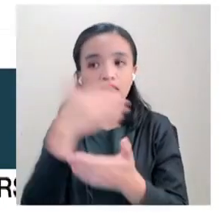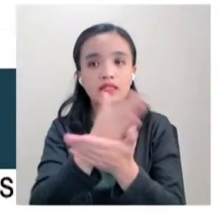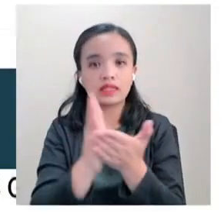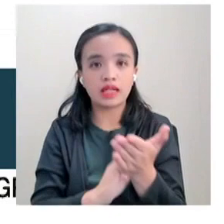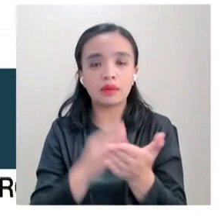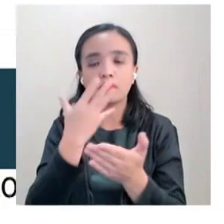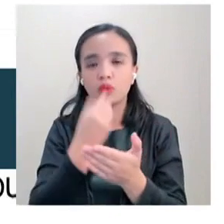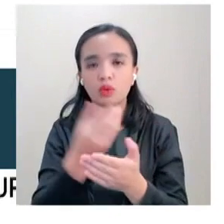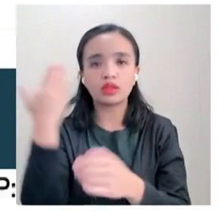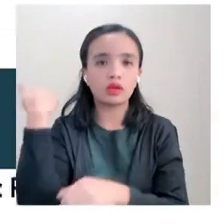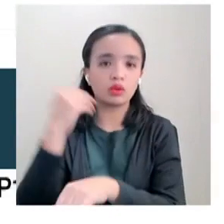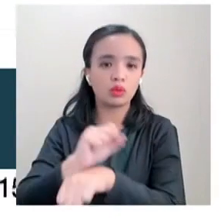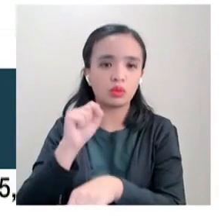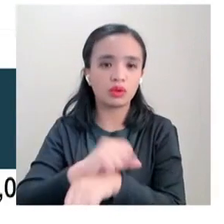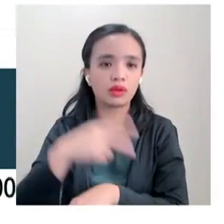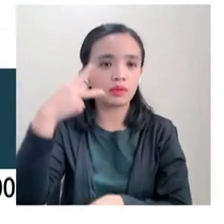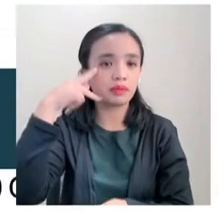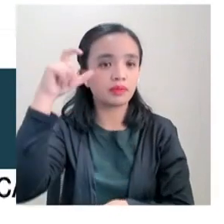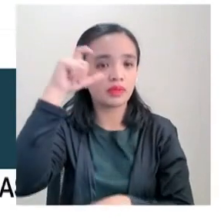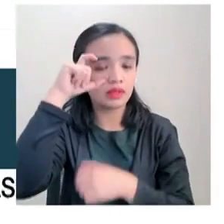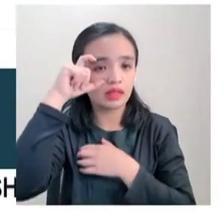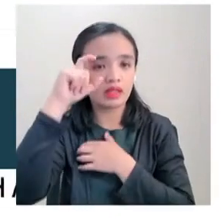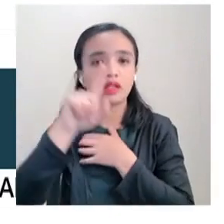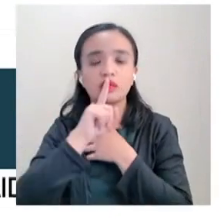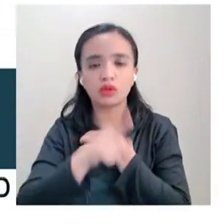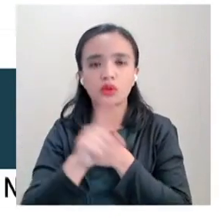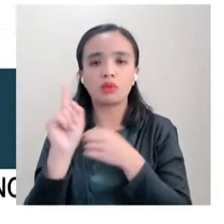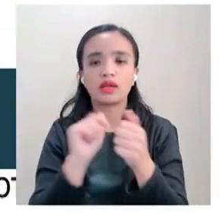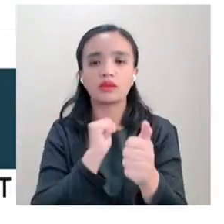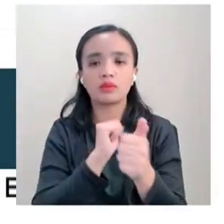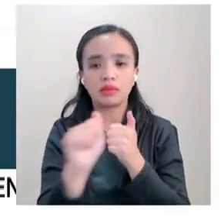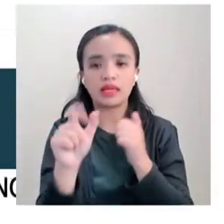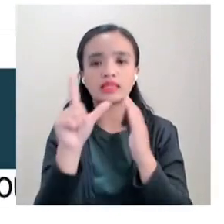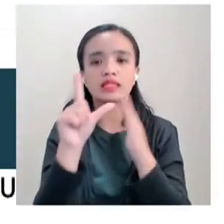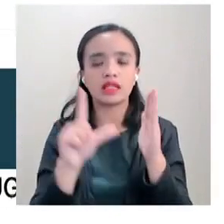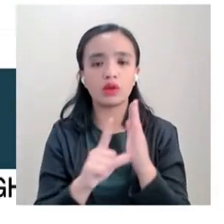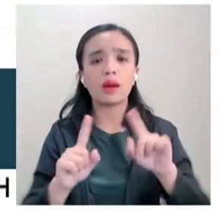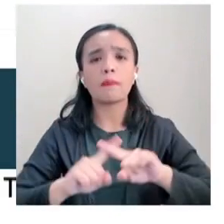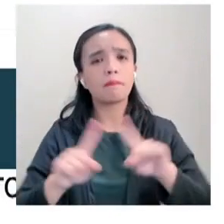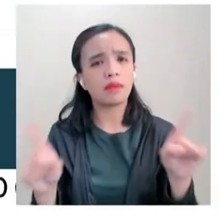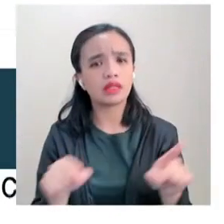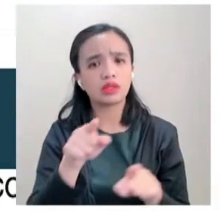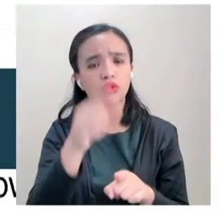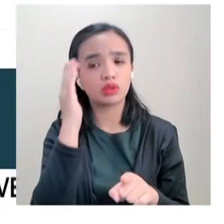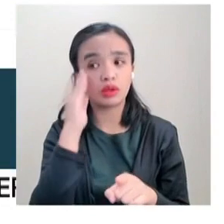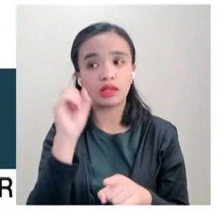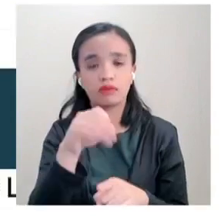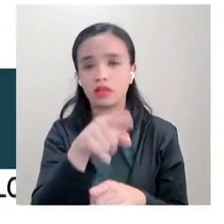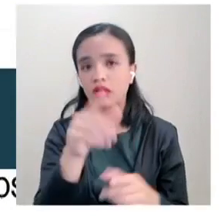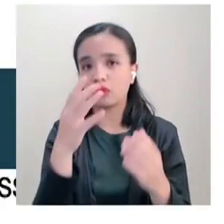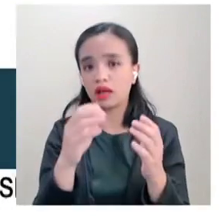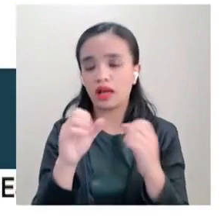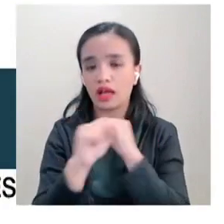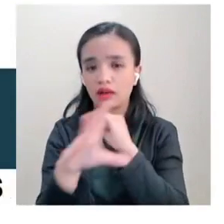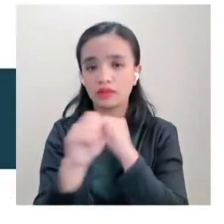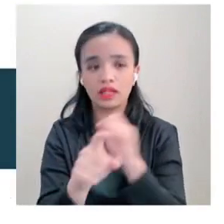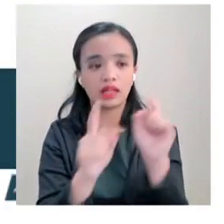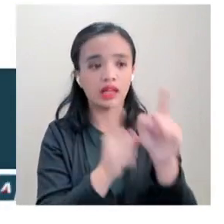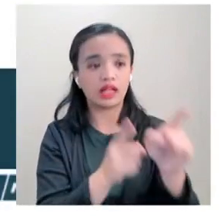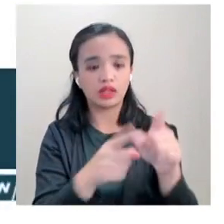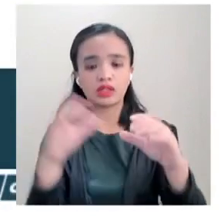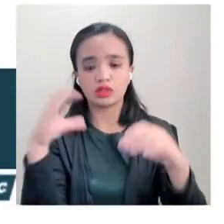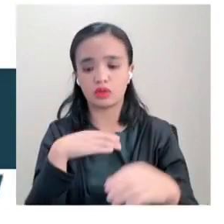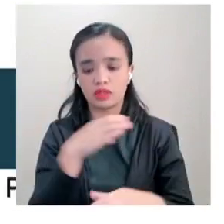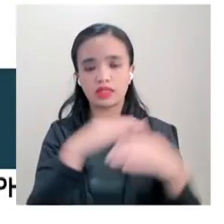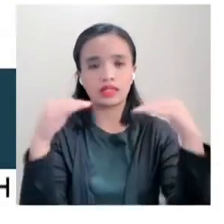president, Pinoy Aquino, during that time, was really bent on passing the law. But, you know, if you're an advocate and you would attend Congress hearings, does that not